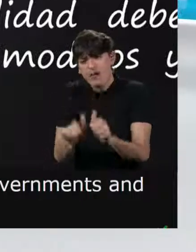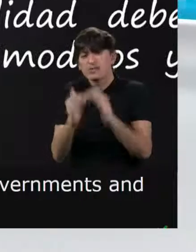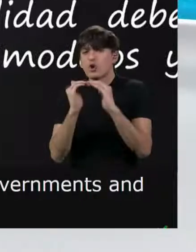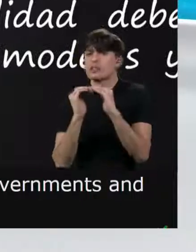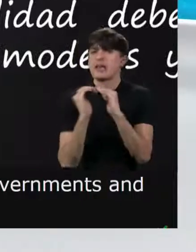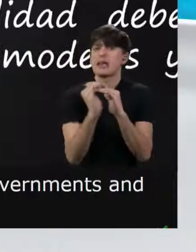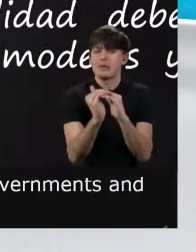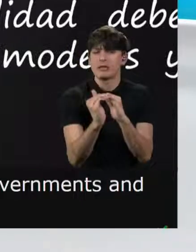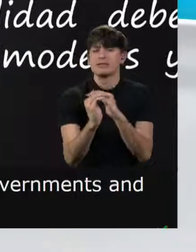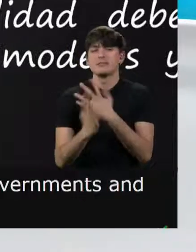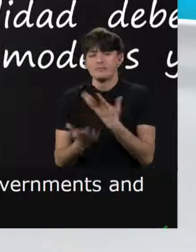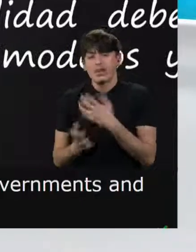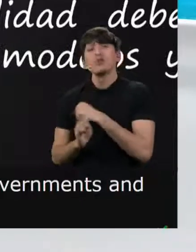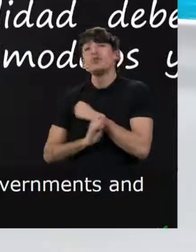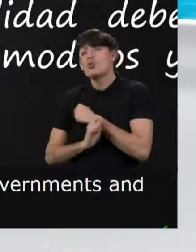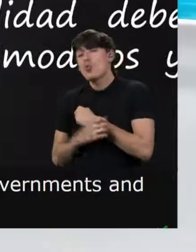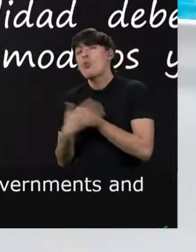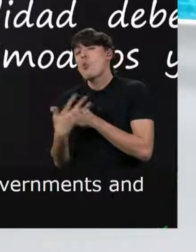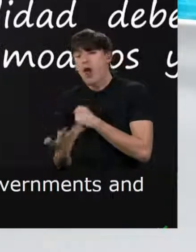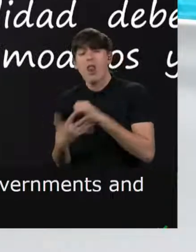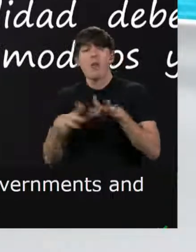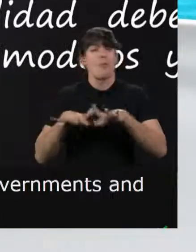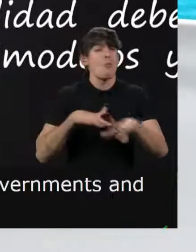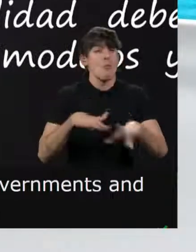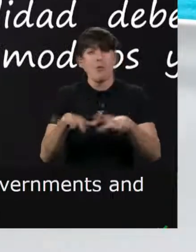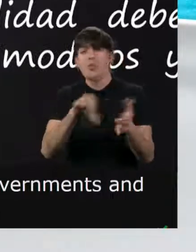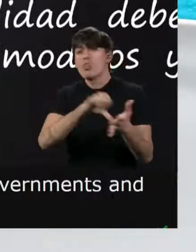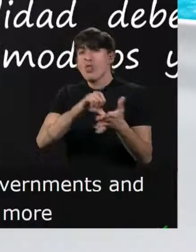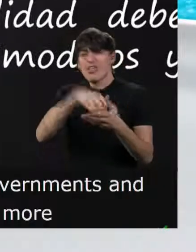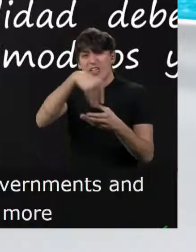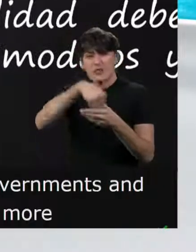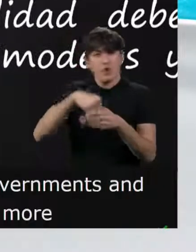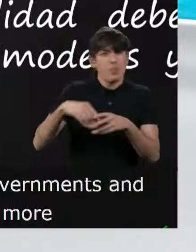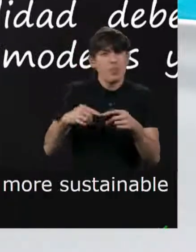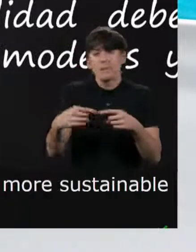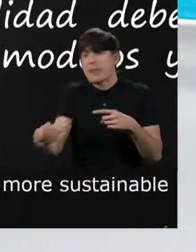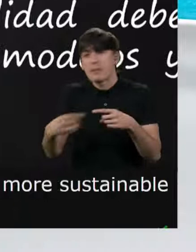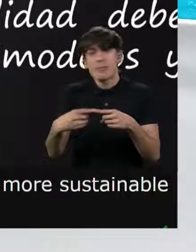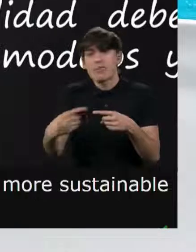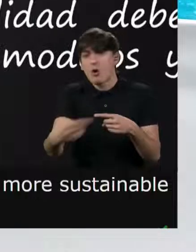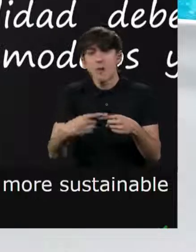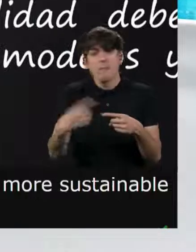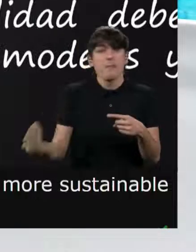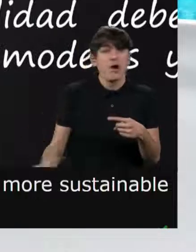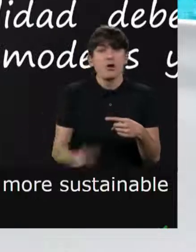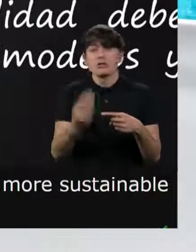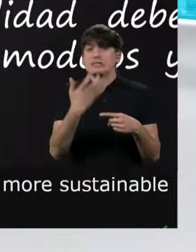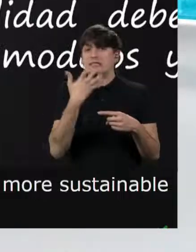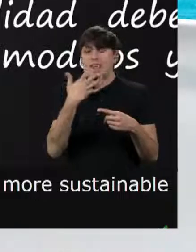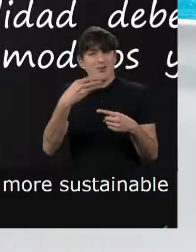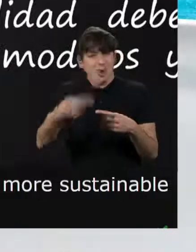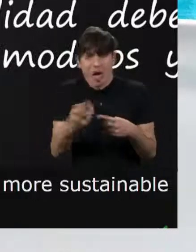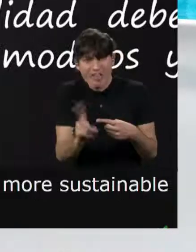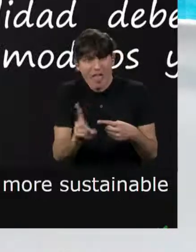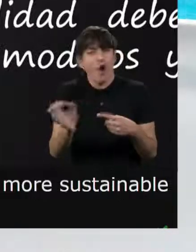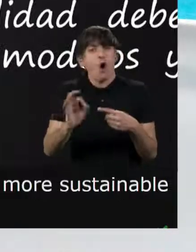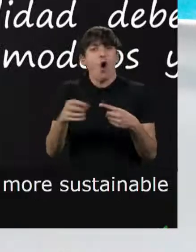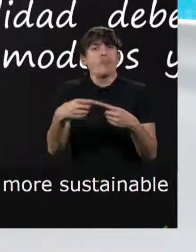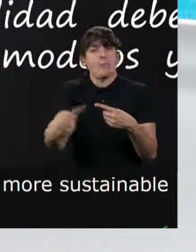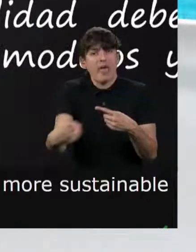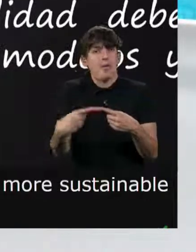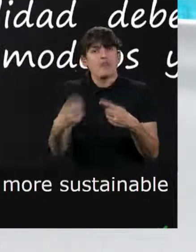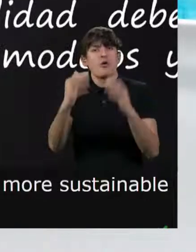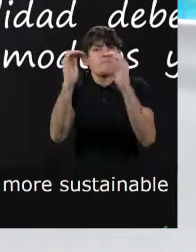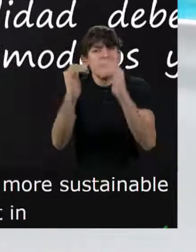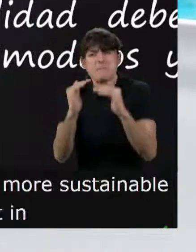more sustainable system. The key thing is that the best movement in the city is the one